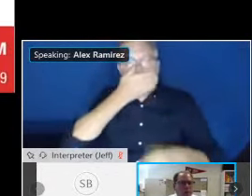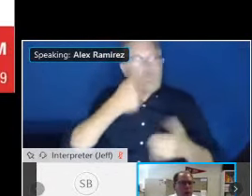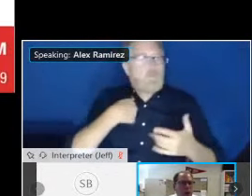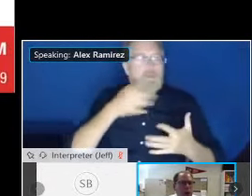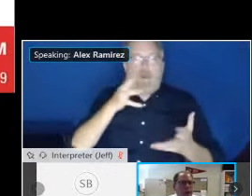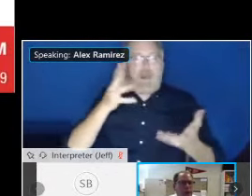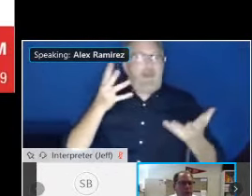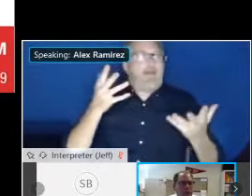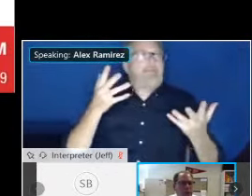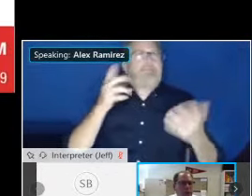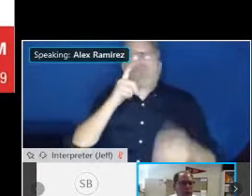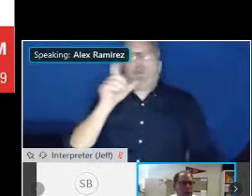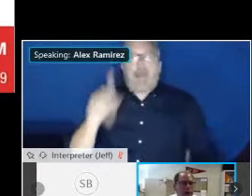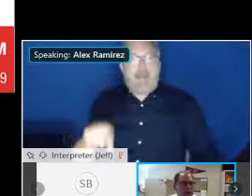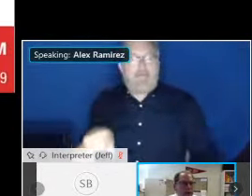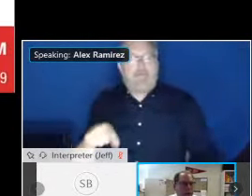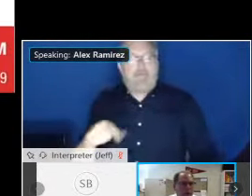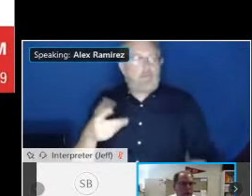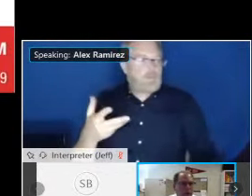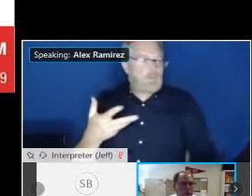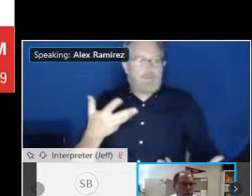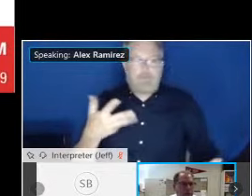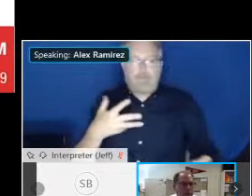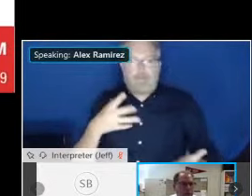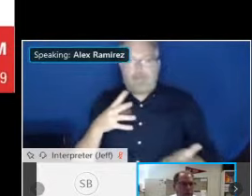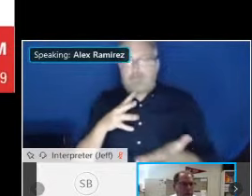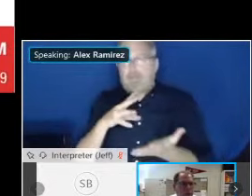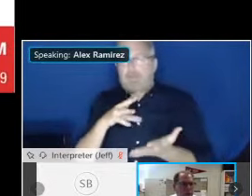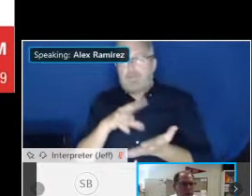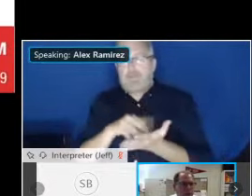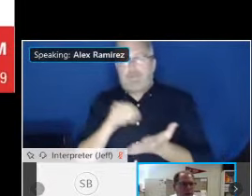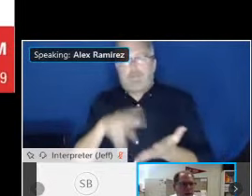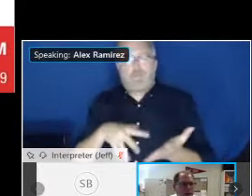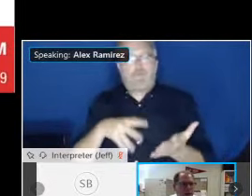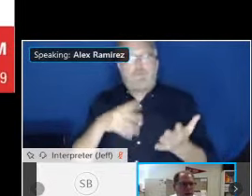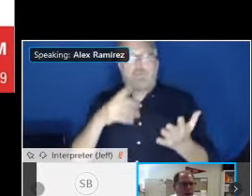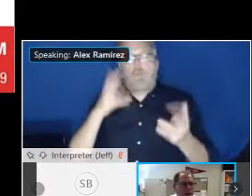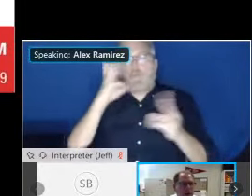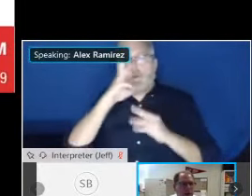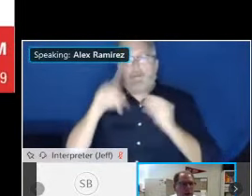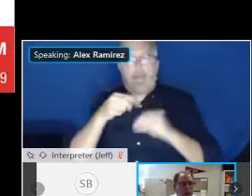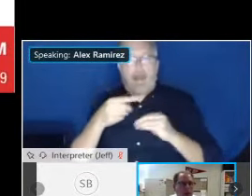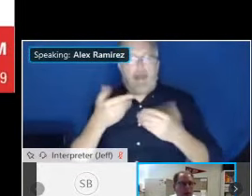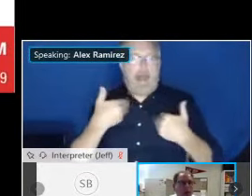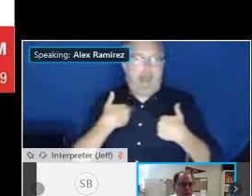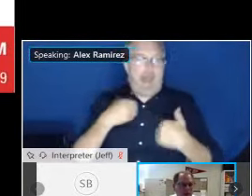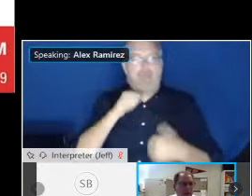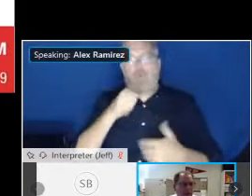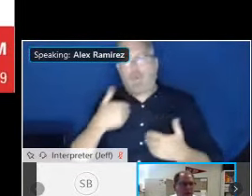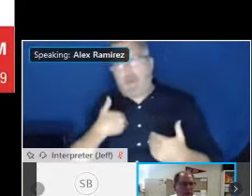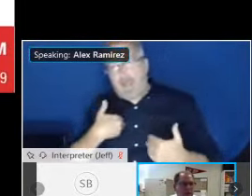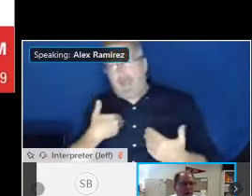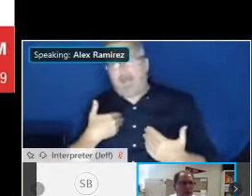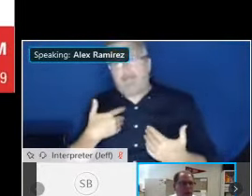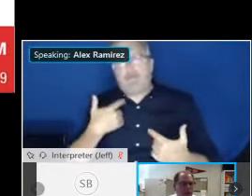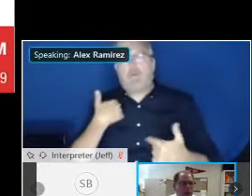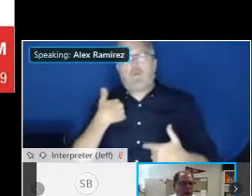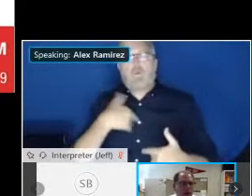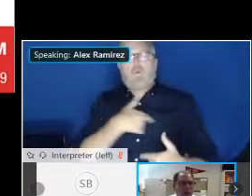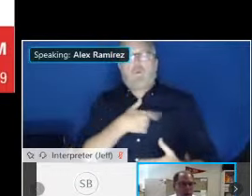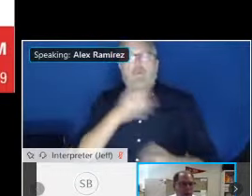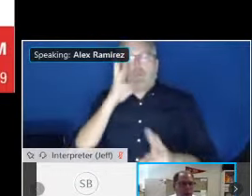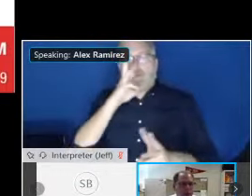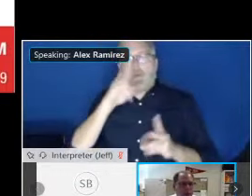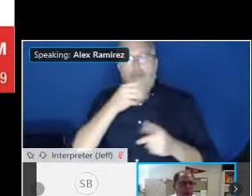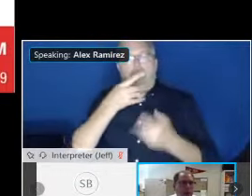that pressure on that student to have that face covering when they come up close to us in class. We wear that face covering